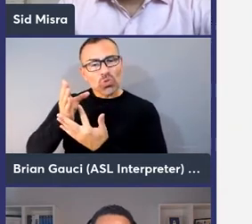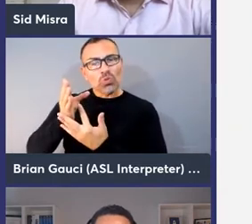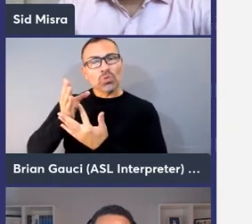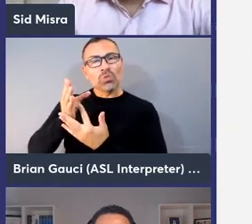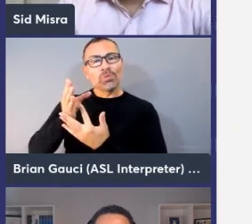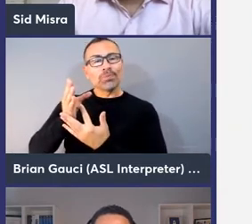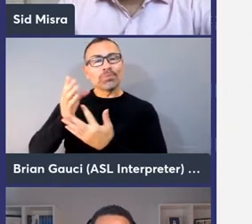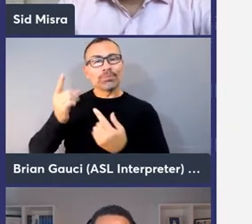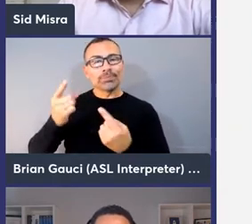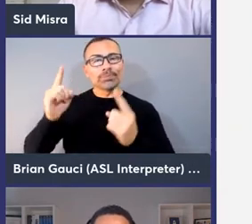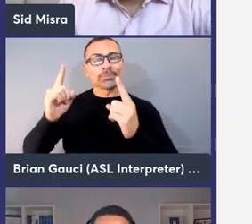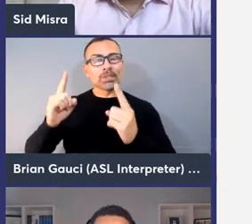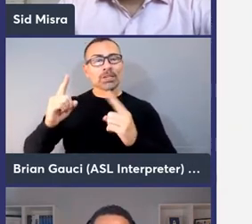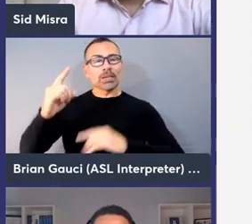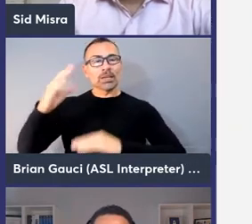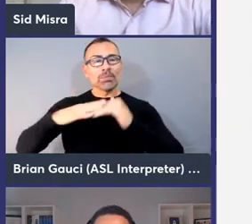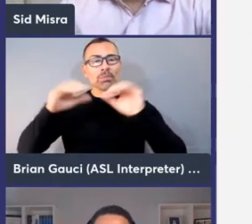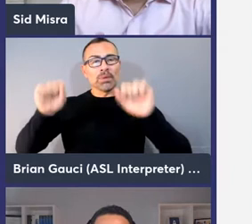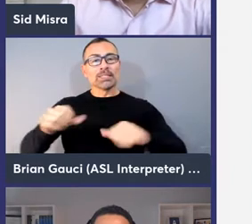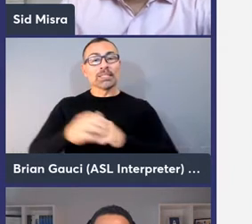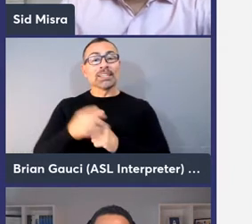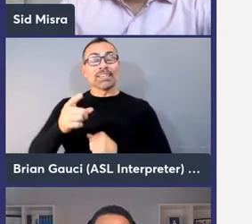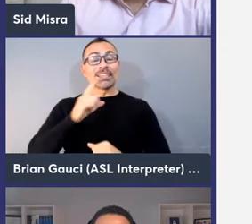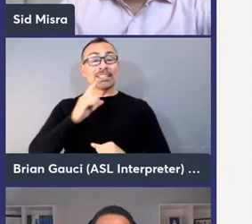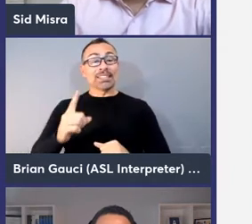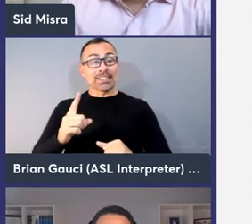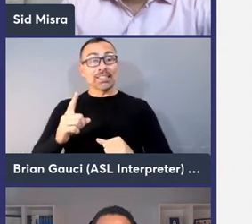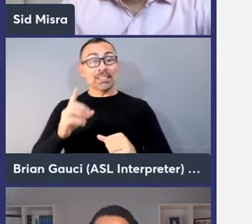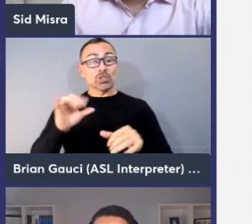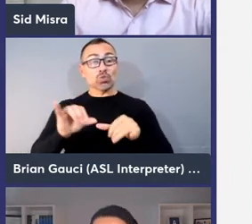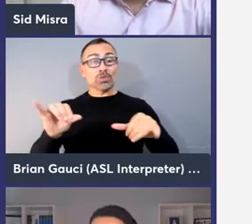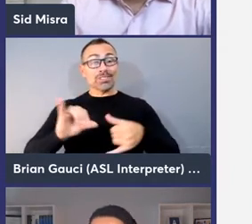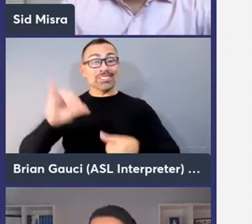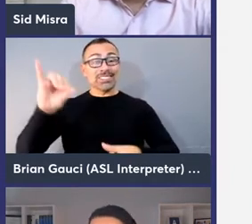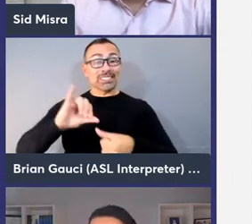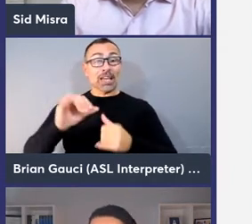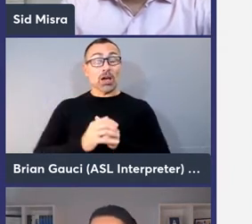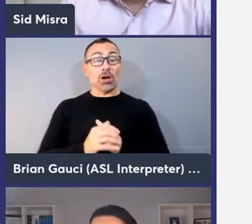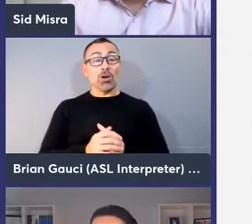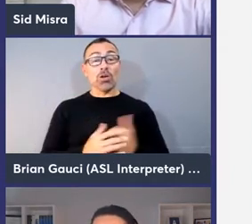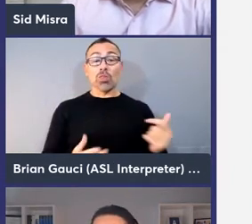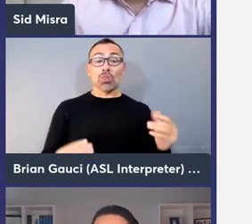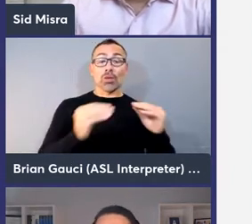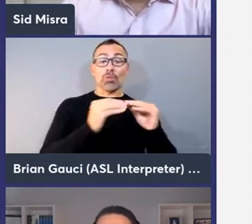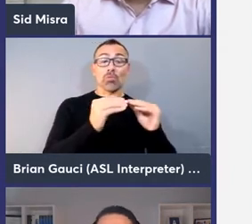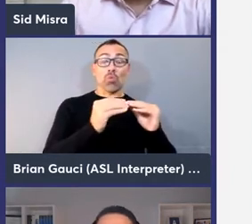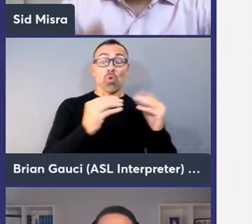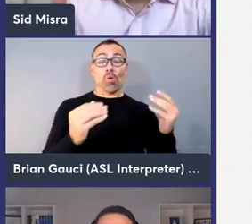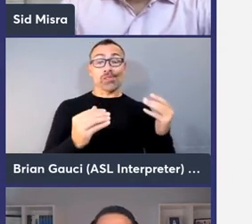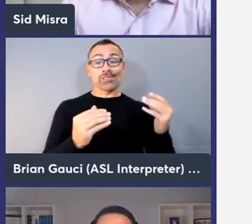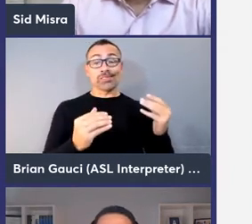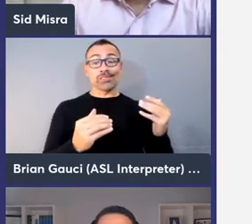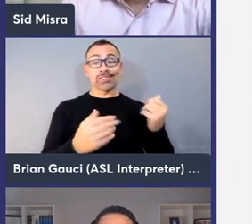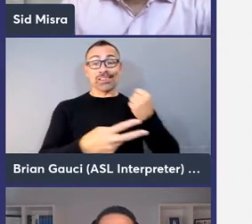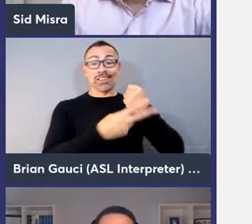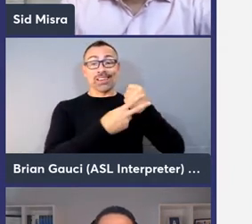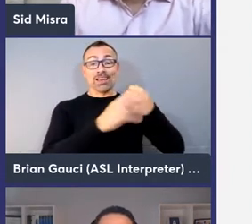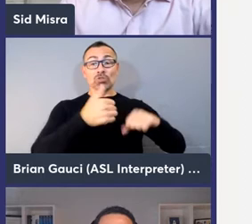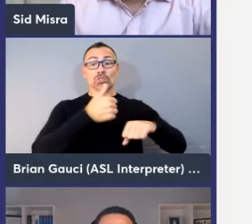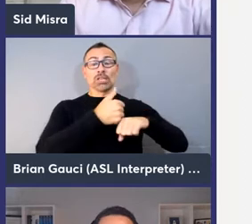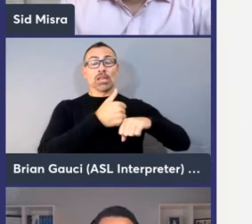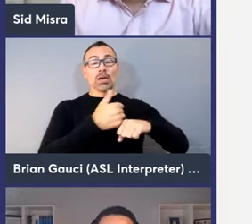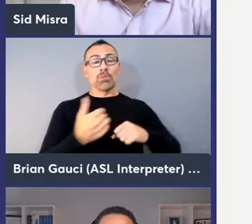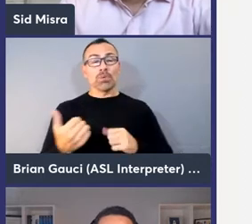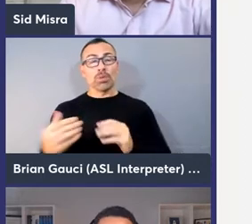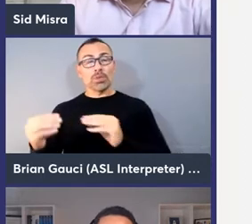up the cache storage capacity. So the larger your cache, the more storage capacity it has. The throughput scales